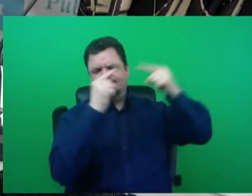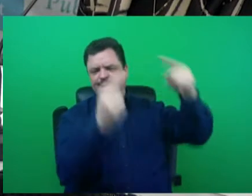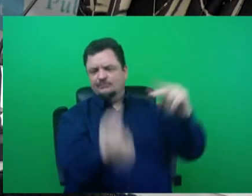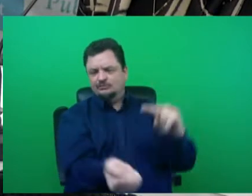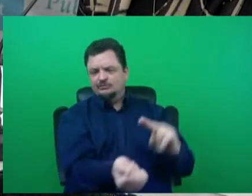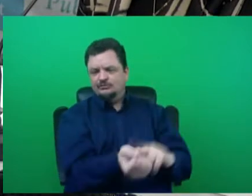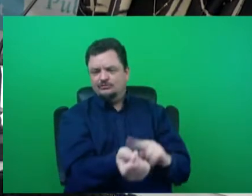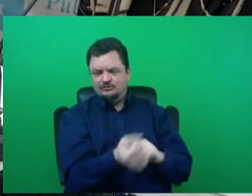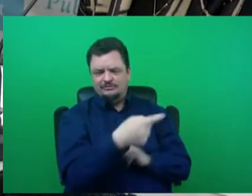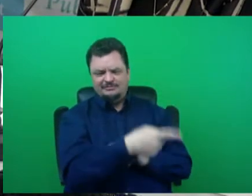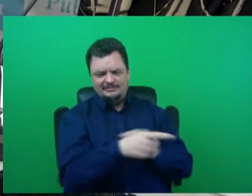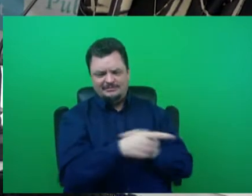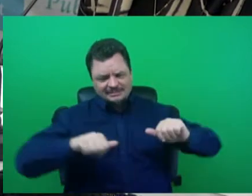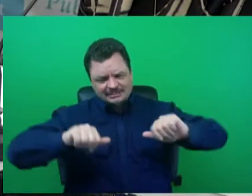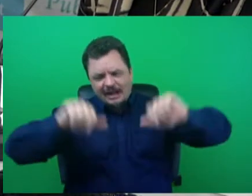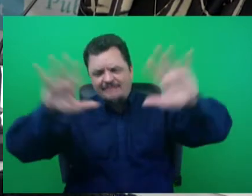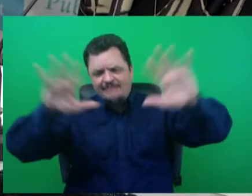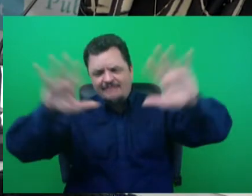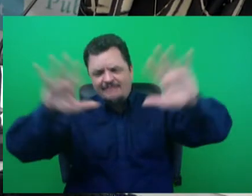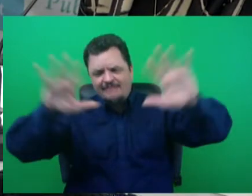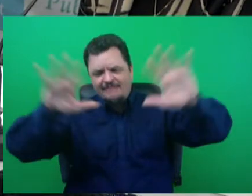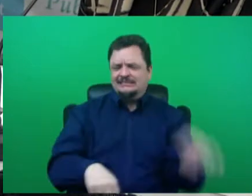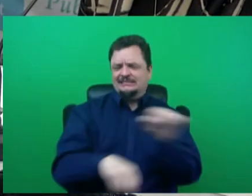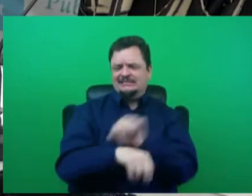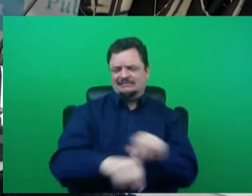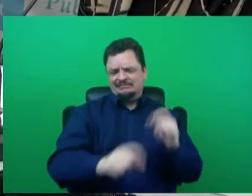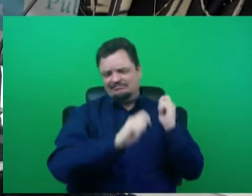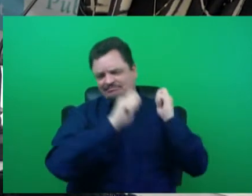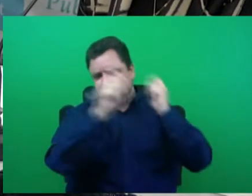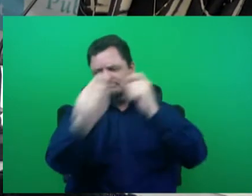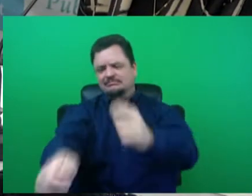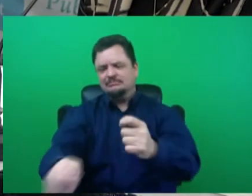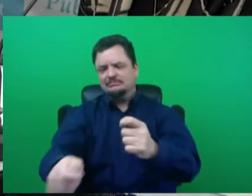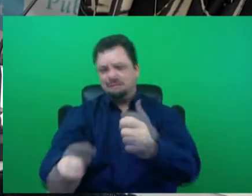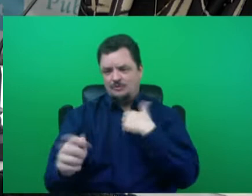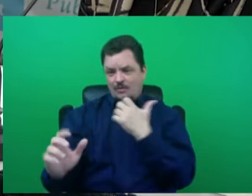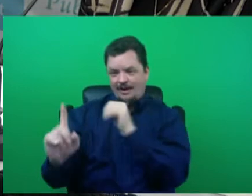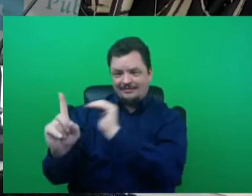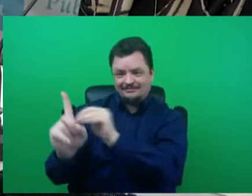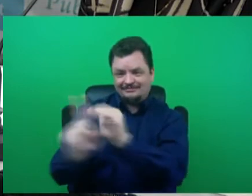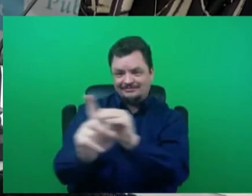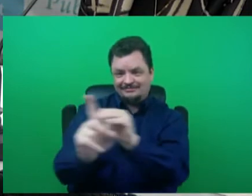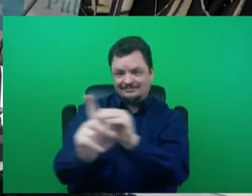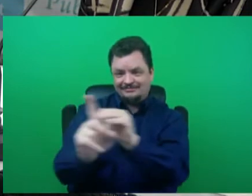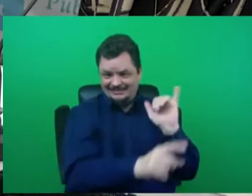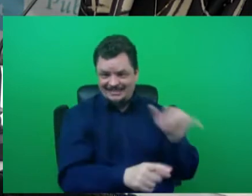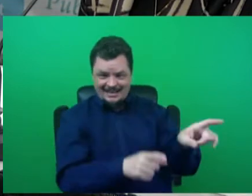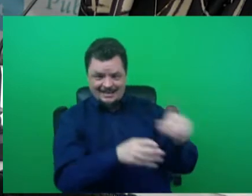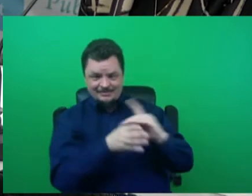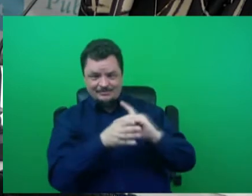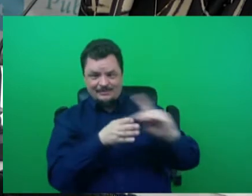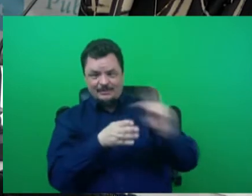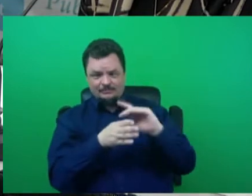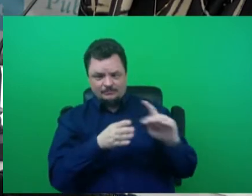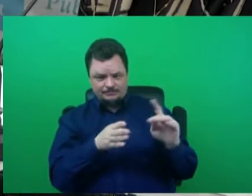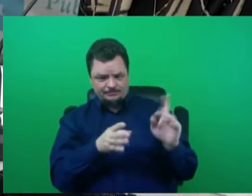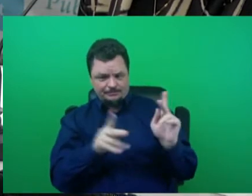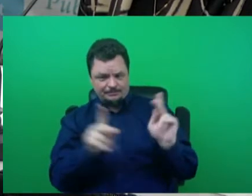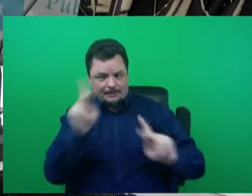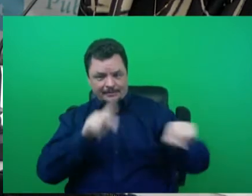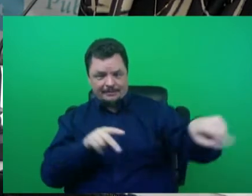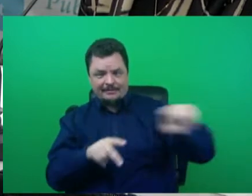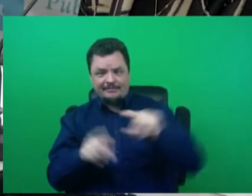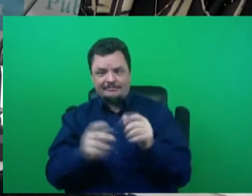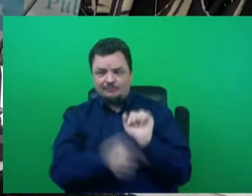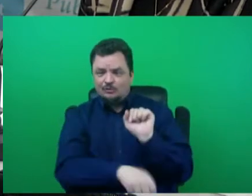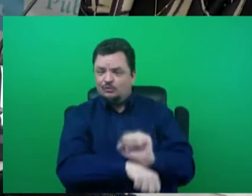reminder to thank the medical professionals who keep individuals and communities healthy, and whereas nurses are extraordinary